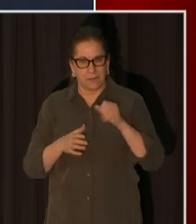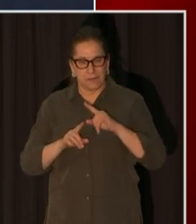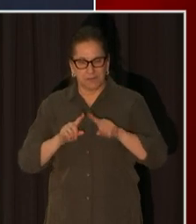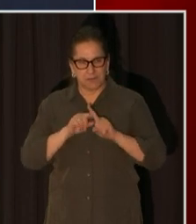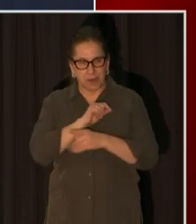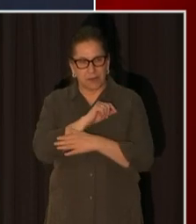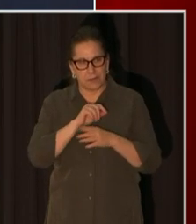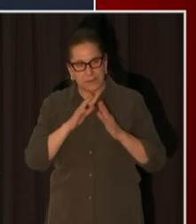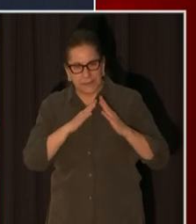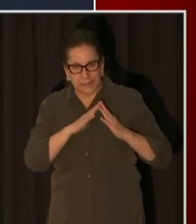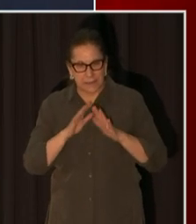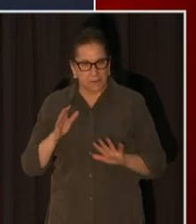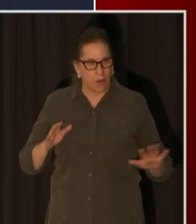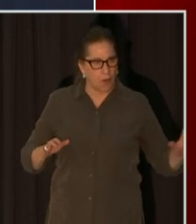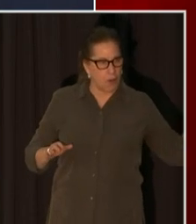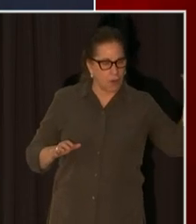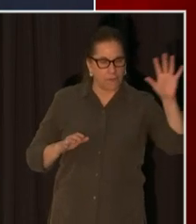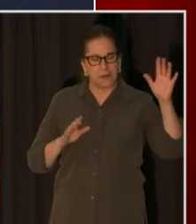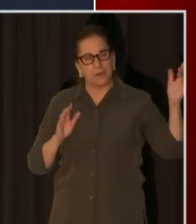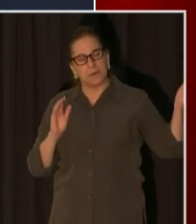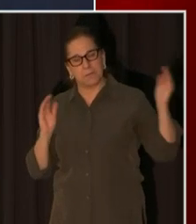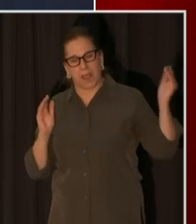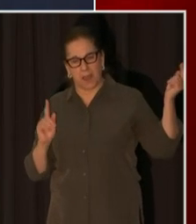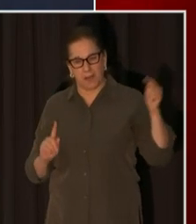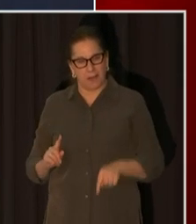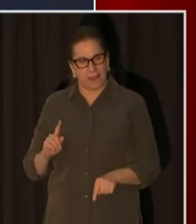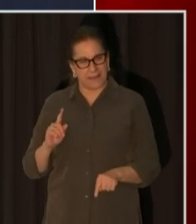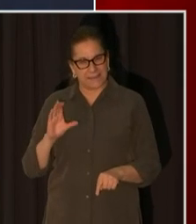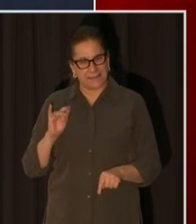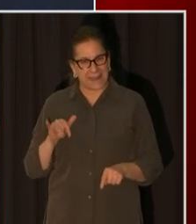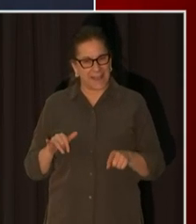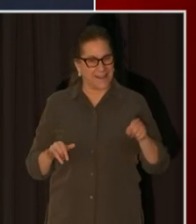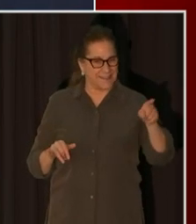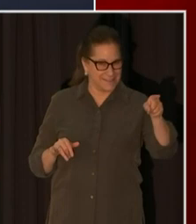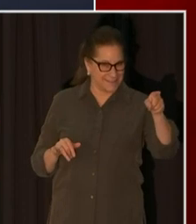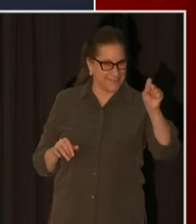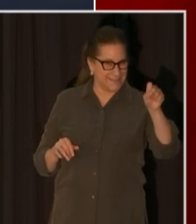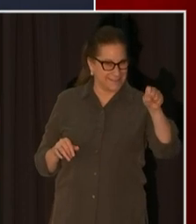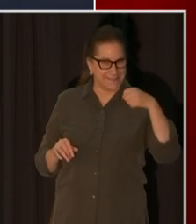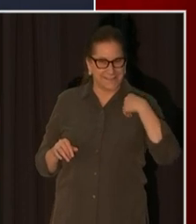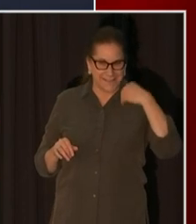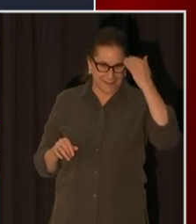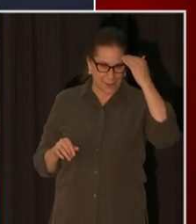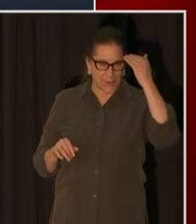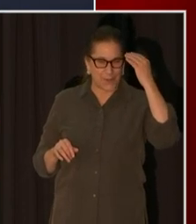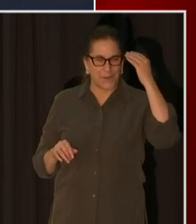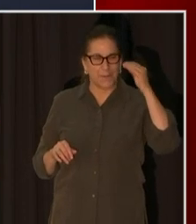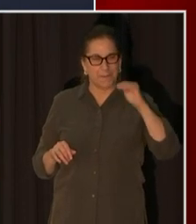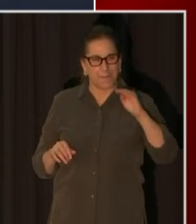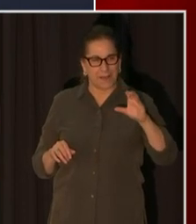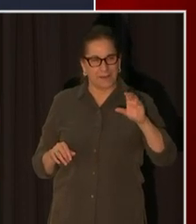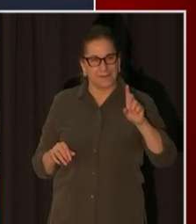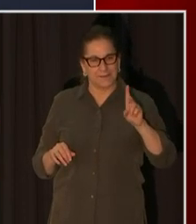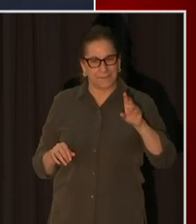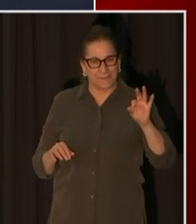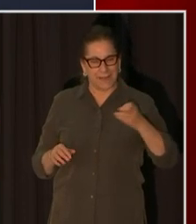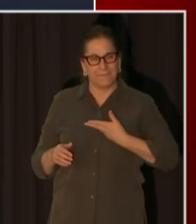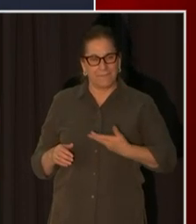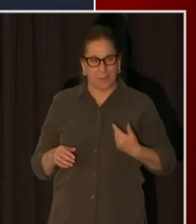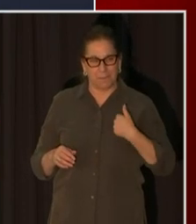Certified Business Enterprise spending at this time, and also looked for us to, or gave us the authority to make advance